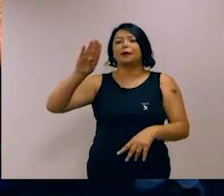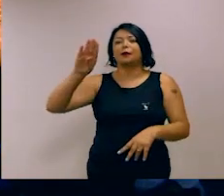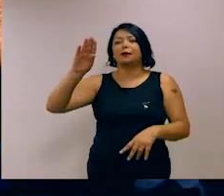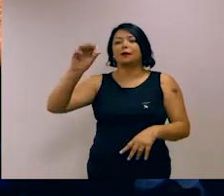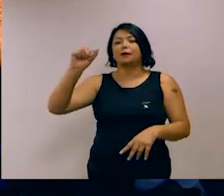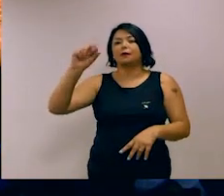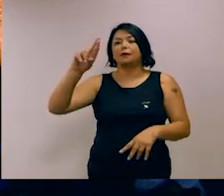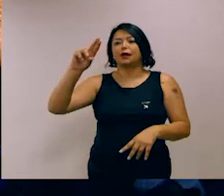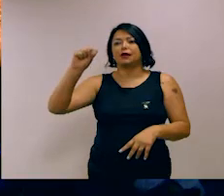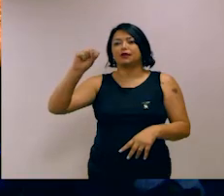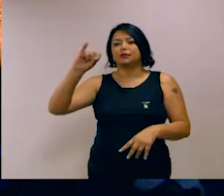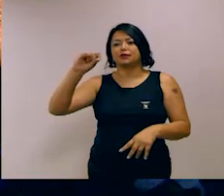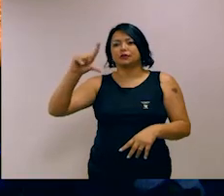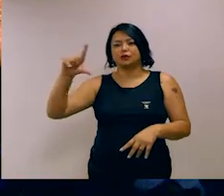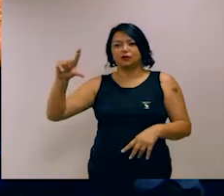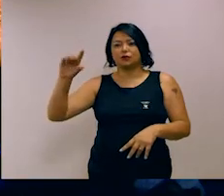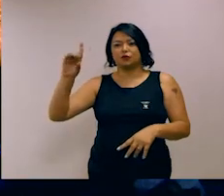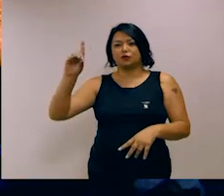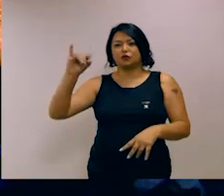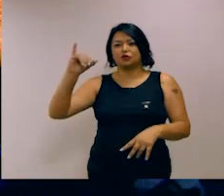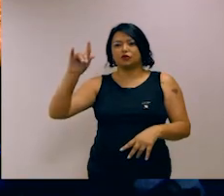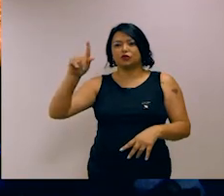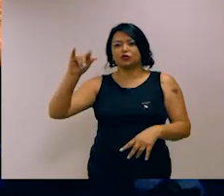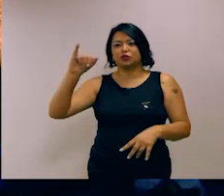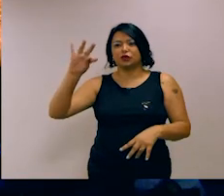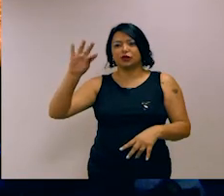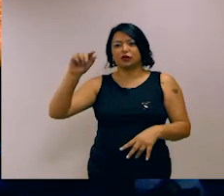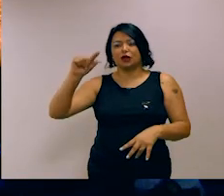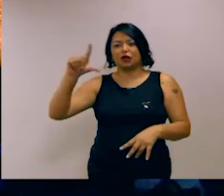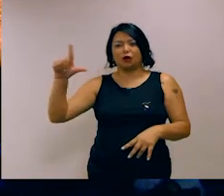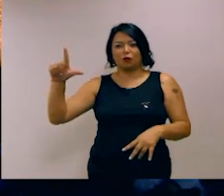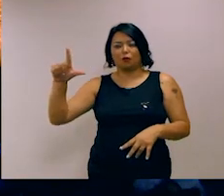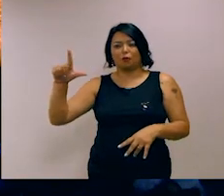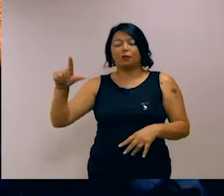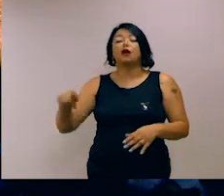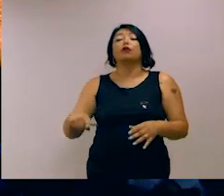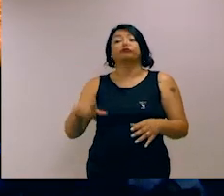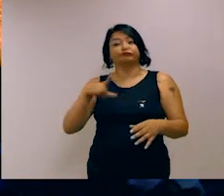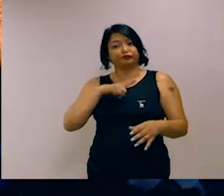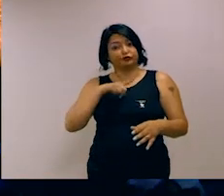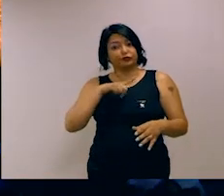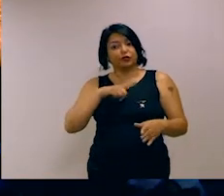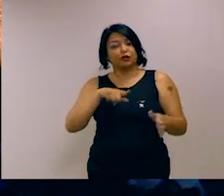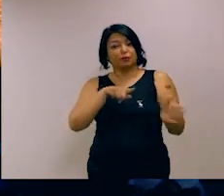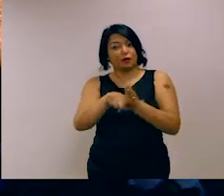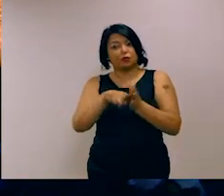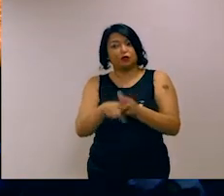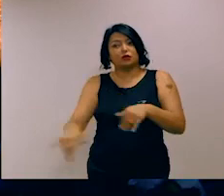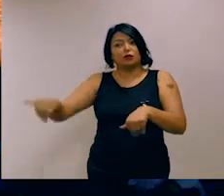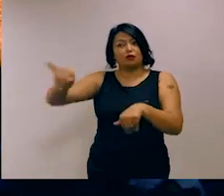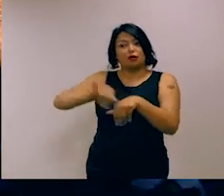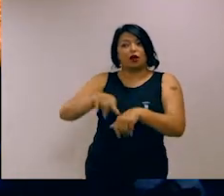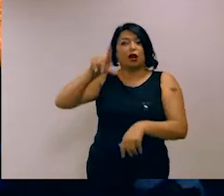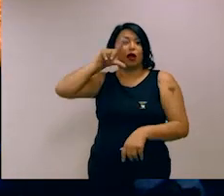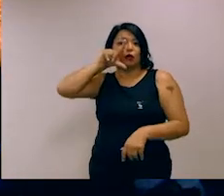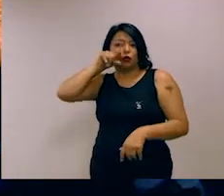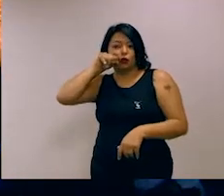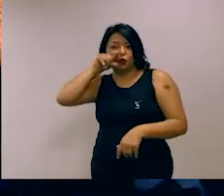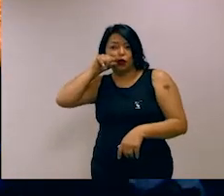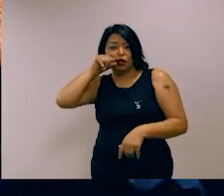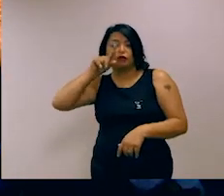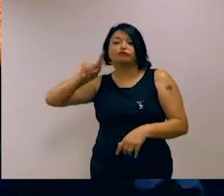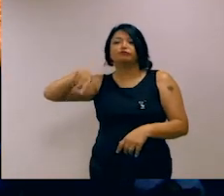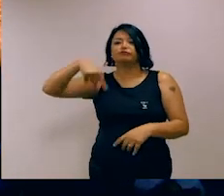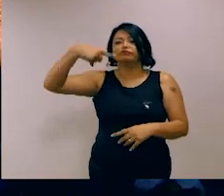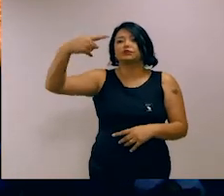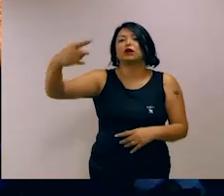send your question to Twitter, and the organization of the event will verify the question and provide them to